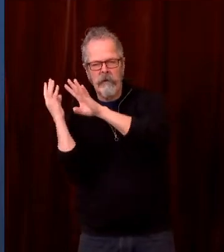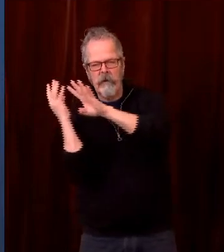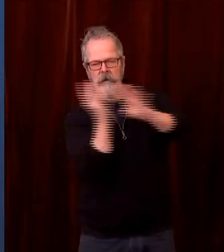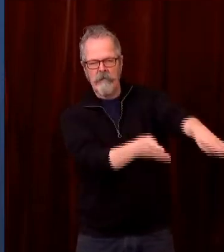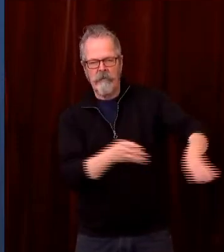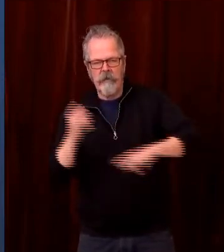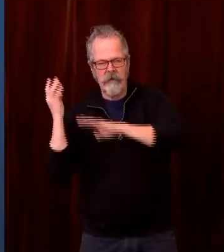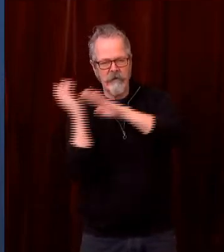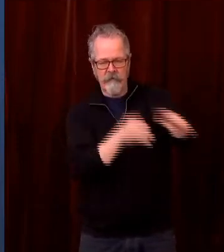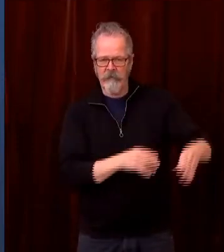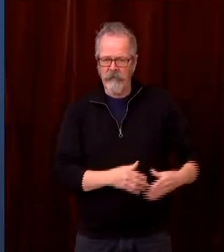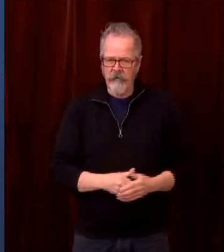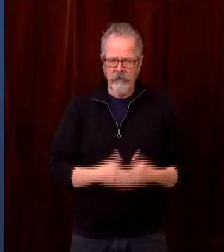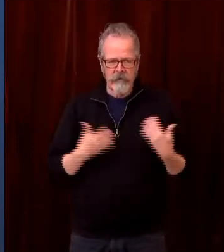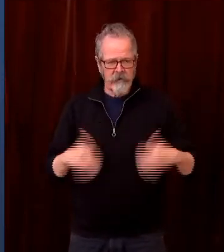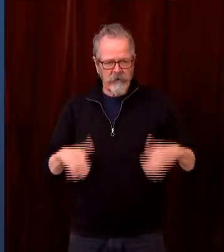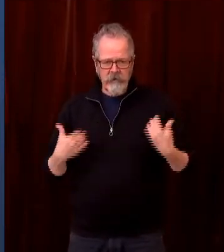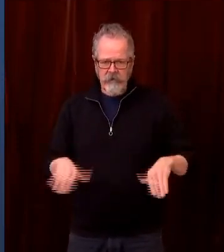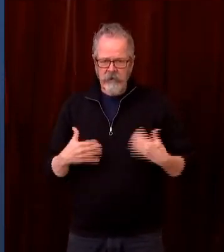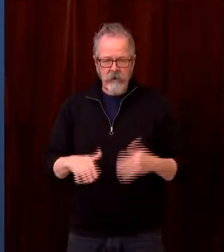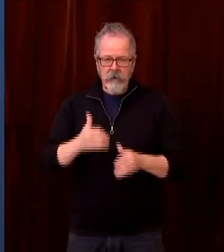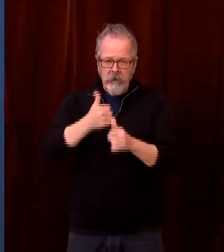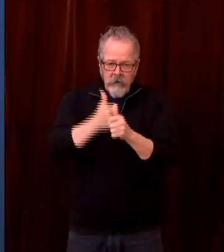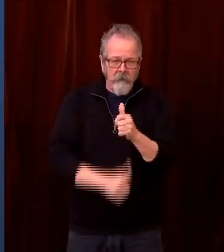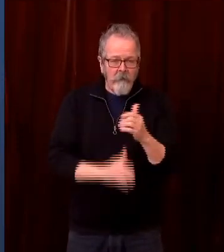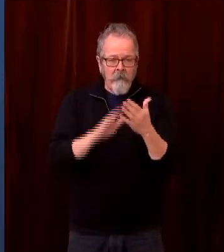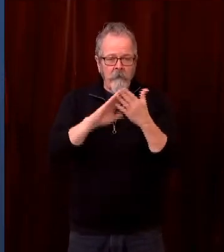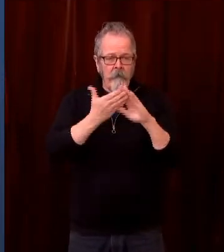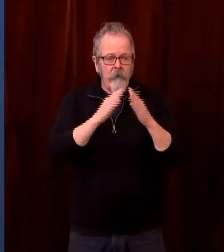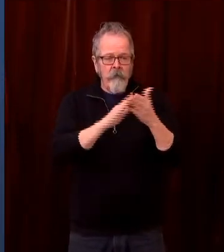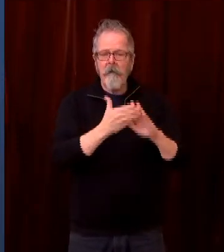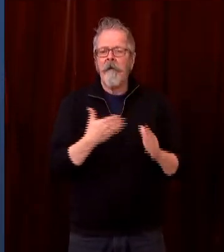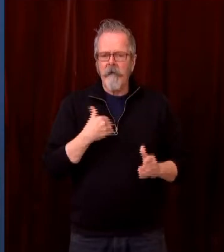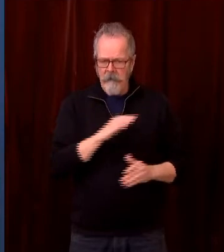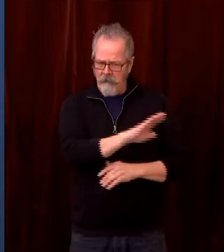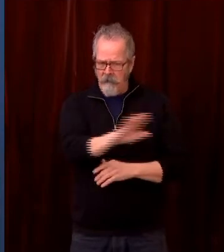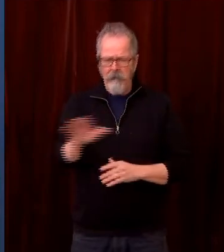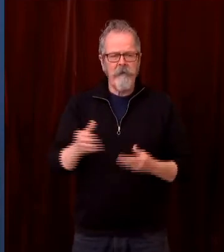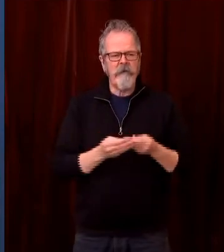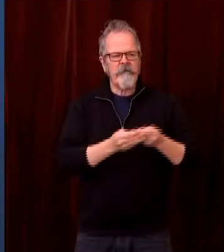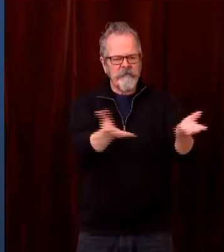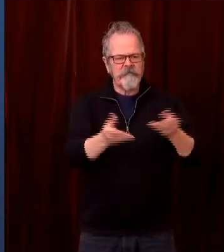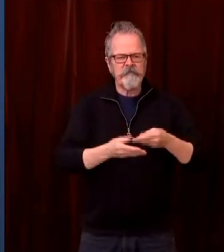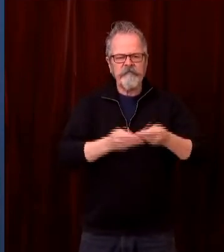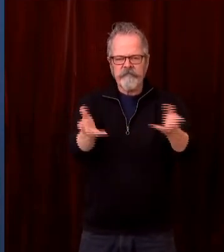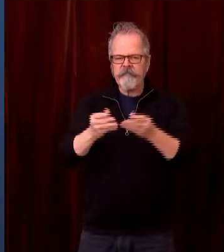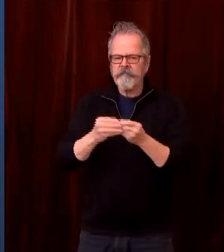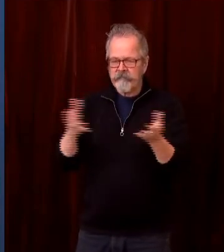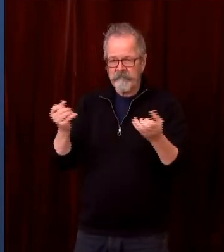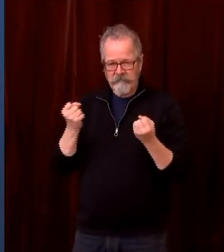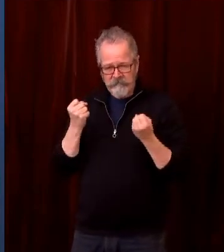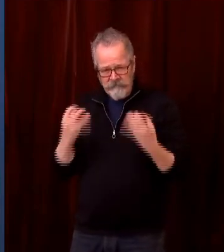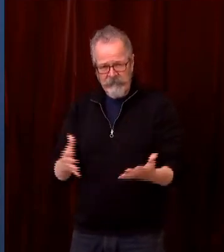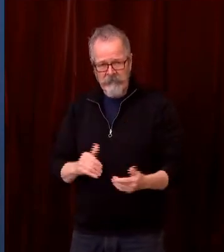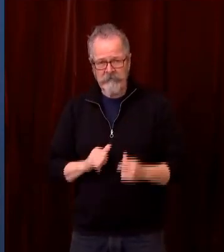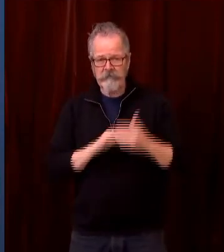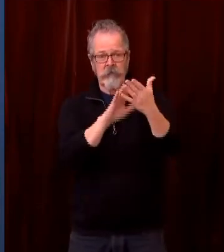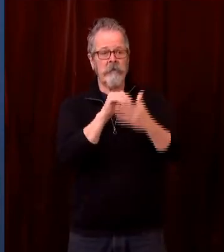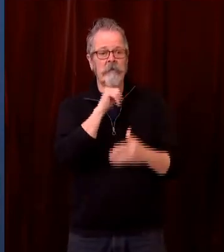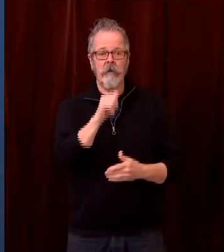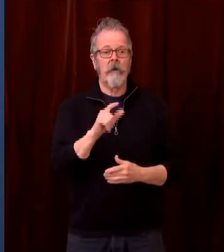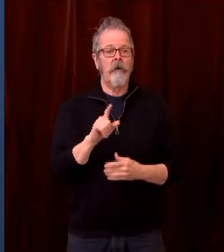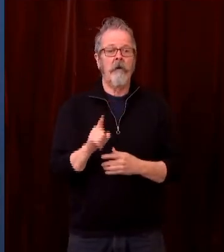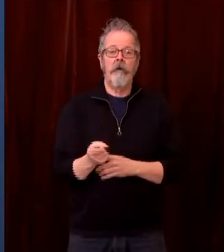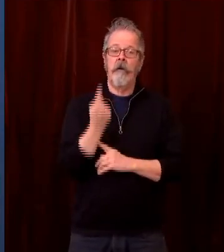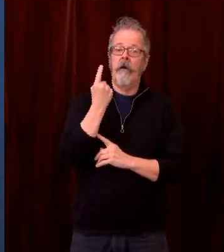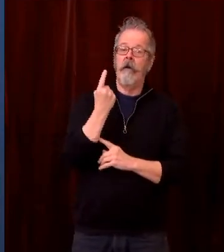to stand up multiple ways to deliver this vaccine, multiple ways, and that's what we need. We cannot depend on just one hospital